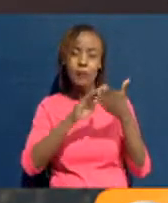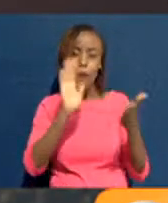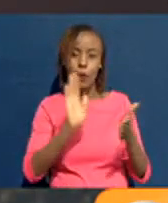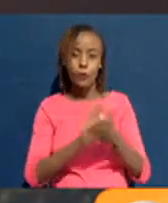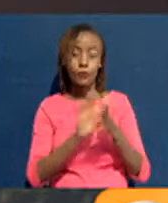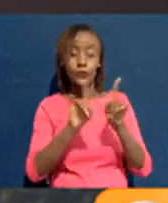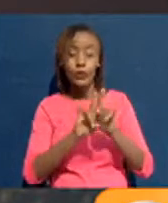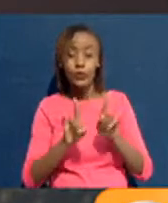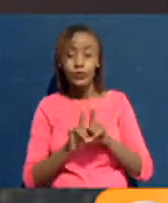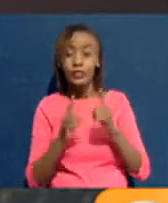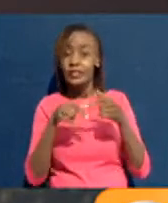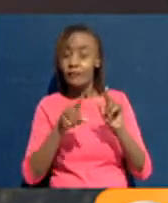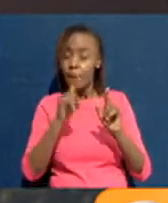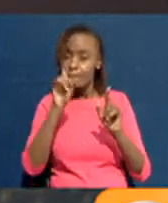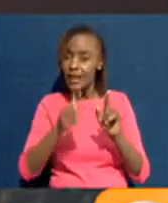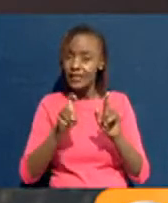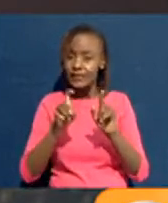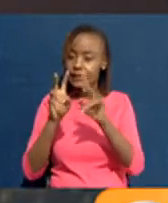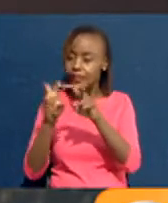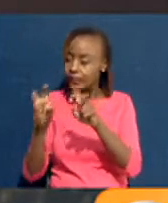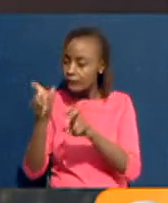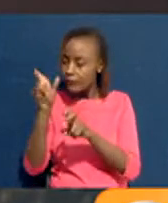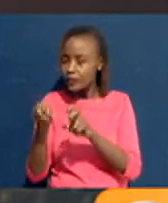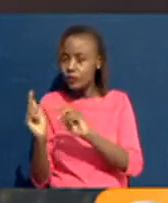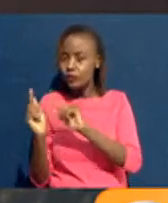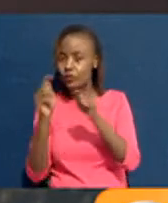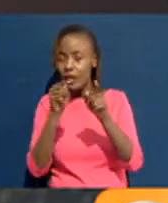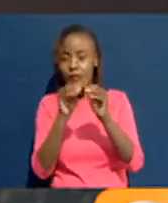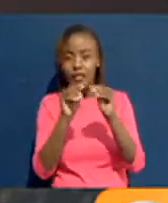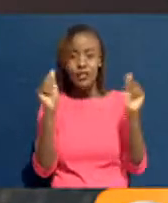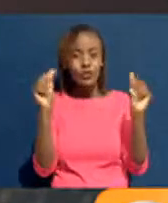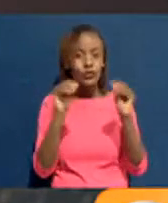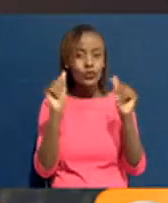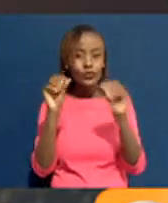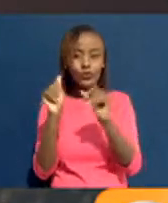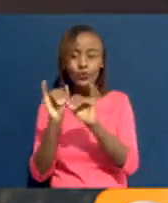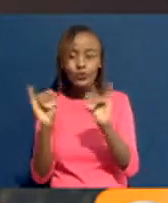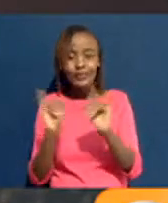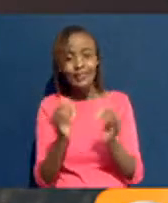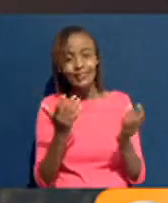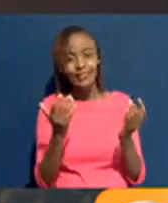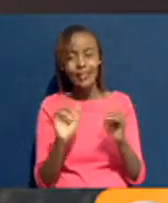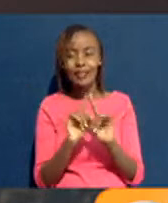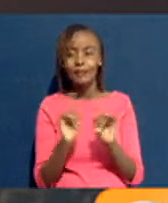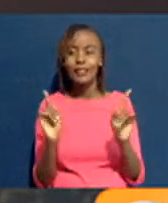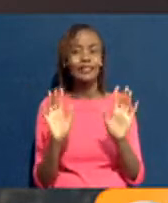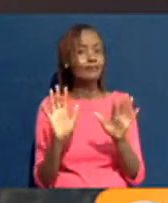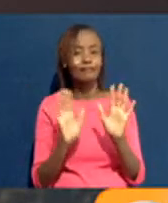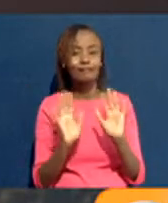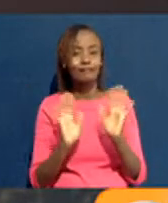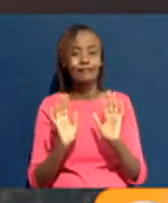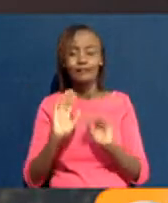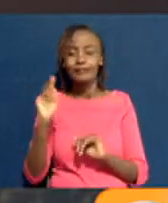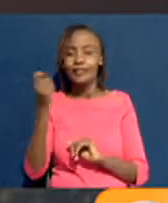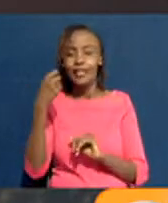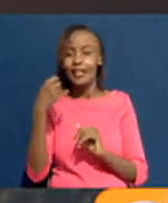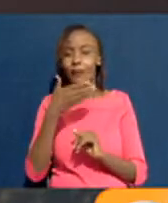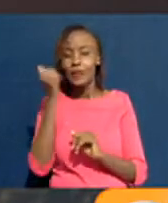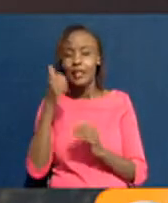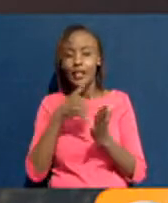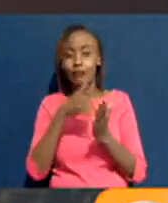And they have to look for somebody to clean up that mess. I don't think Kenya does not need to go into Haiti. Oh,